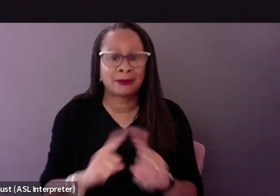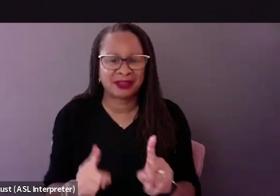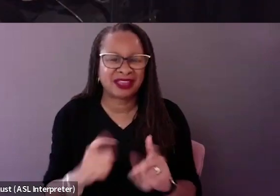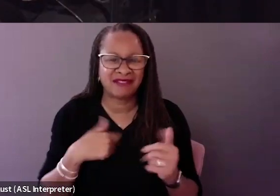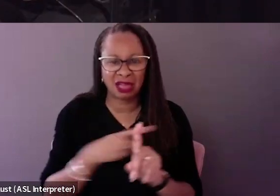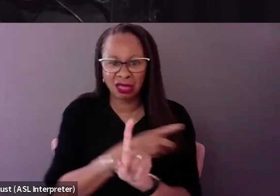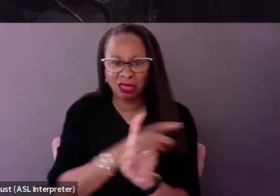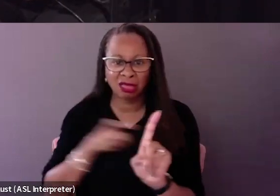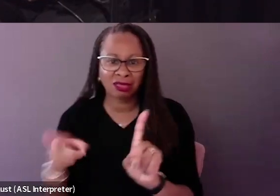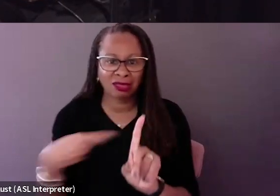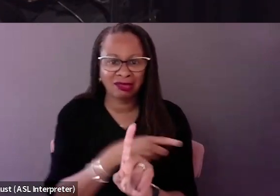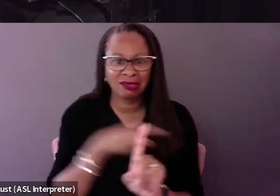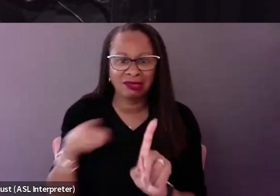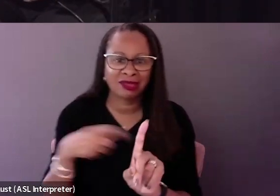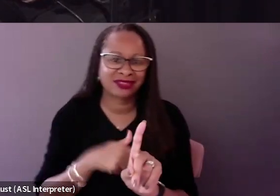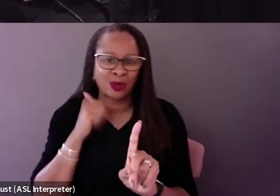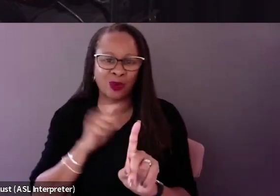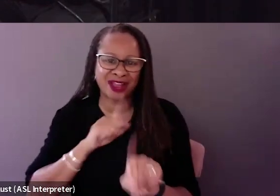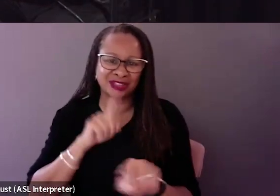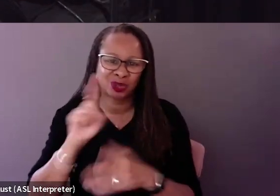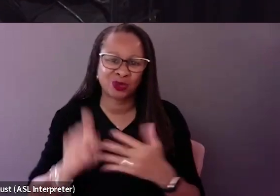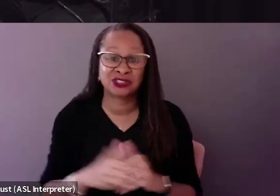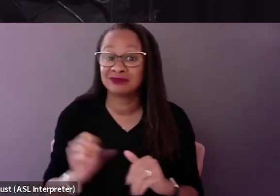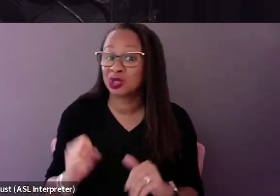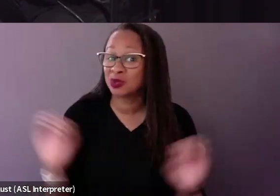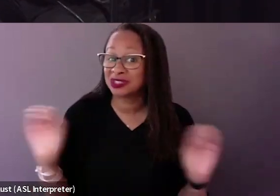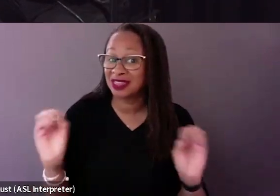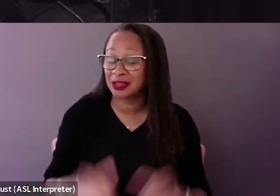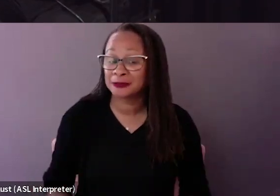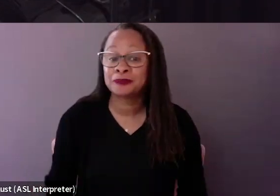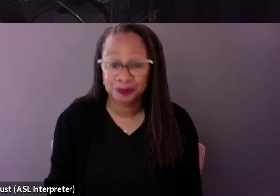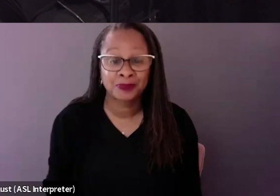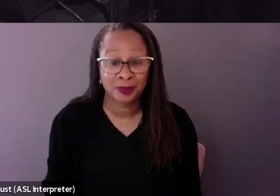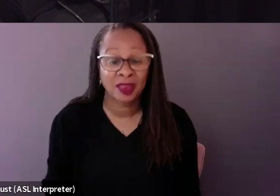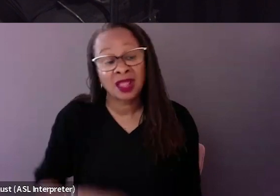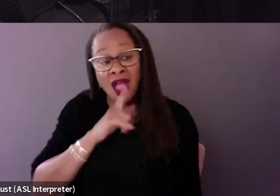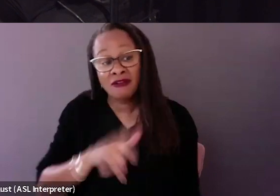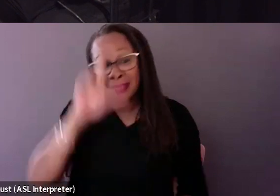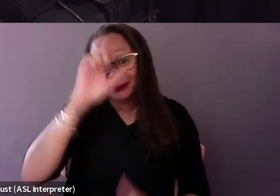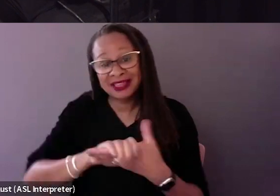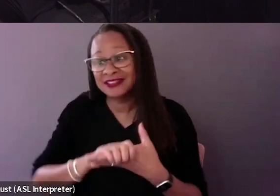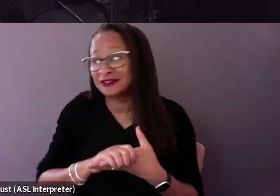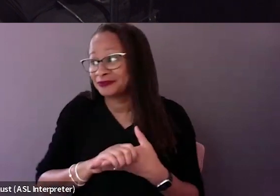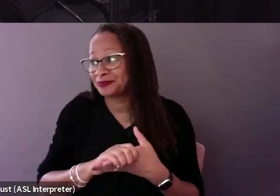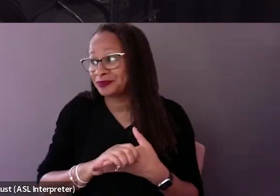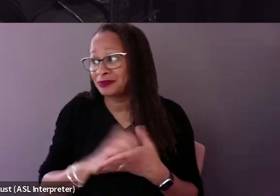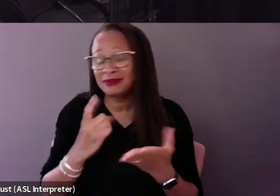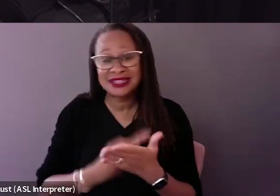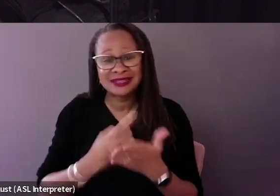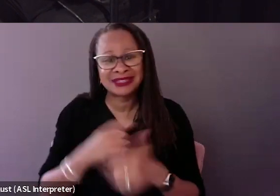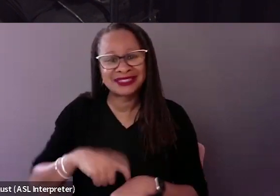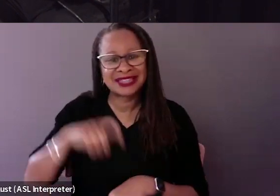question. And no. I really think that sometimes it's the timing